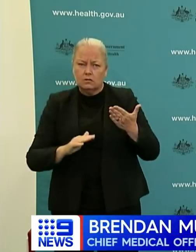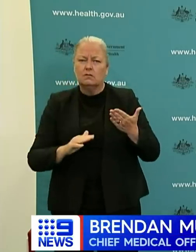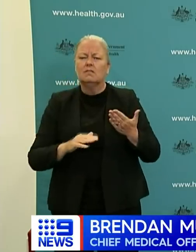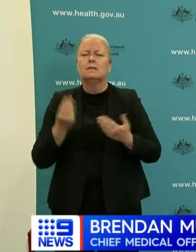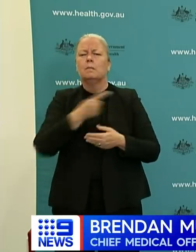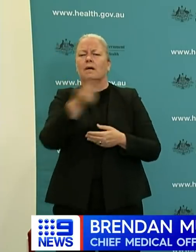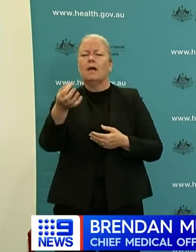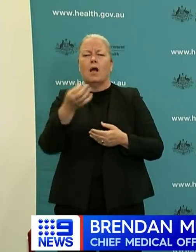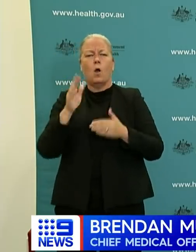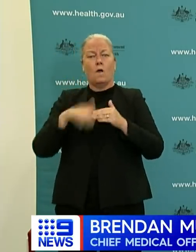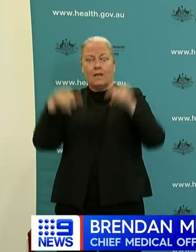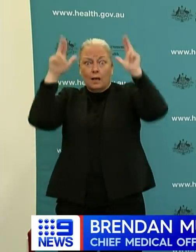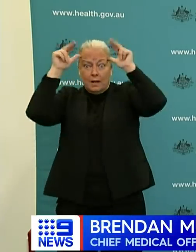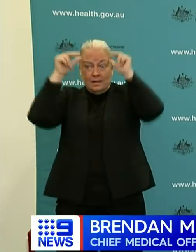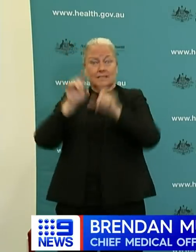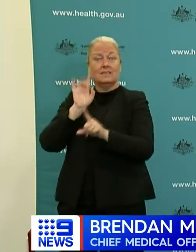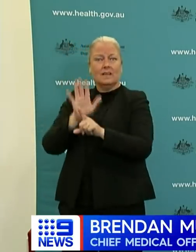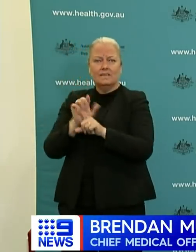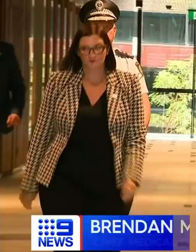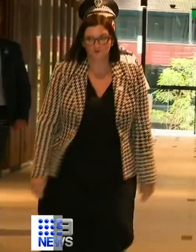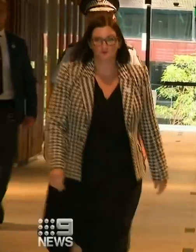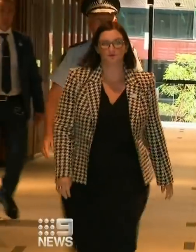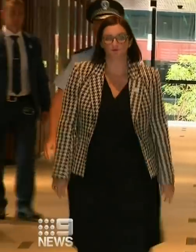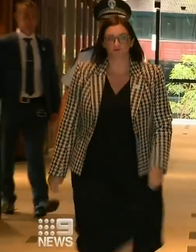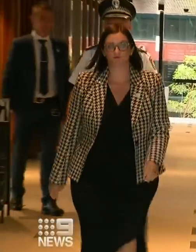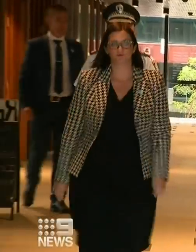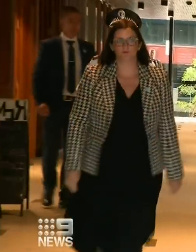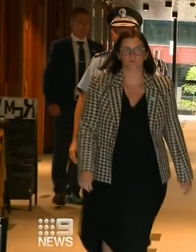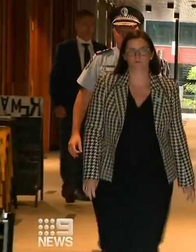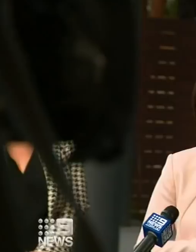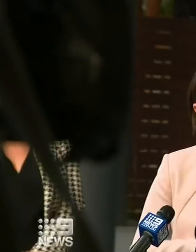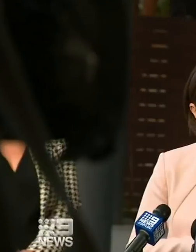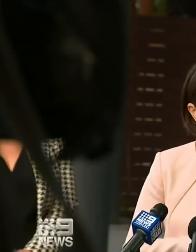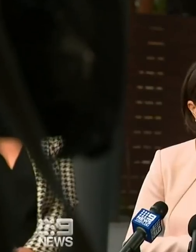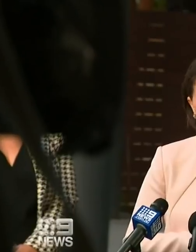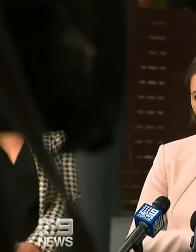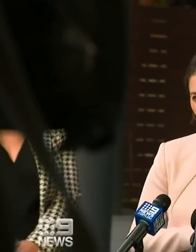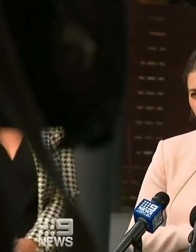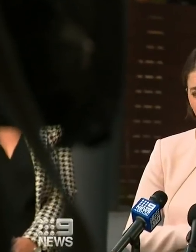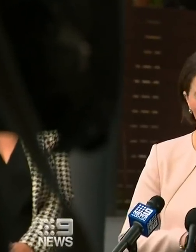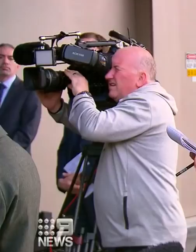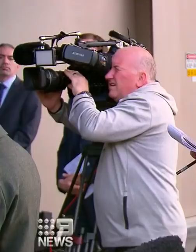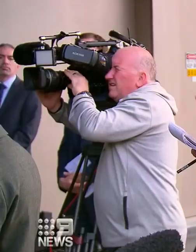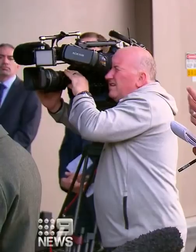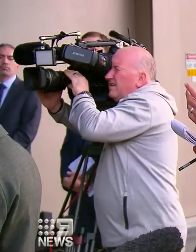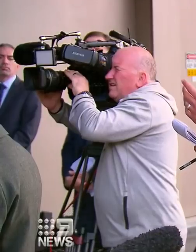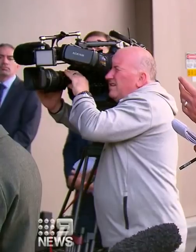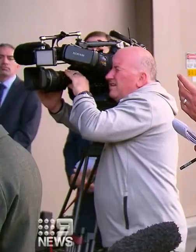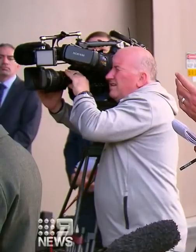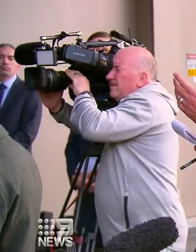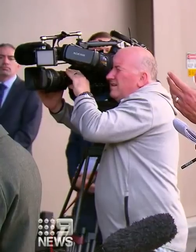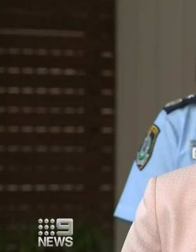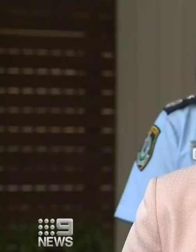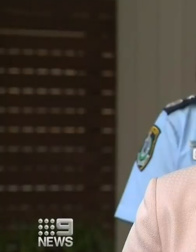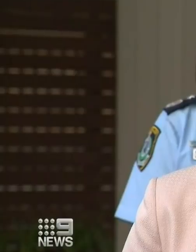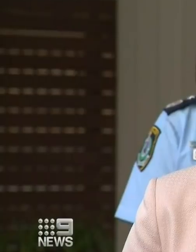He's a solo operator and he's an essential service. I decided to go to the top, to the Premier. What assurances can